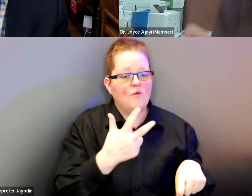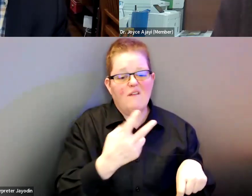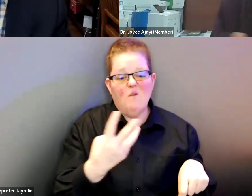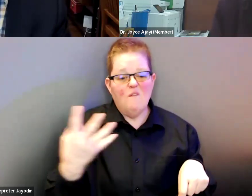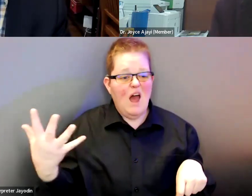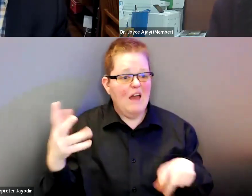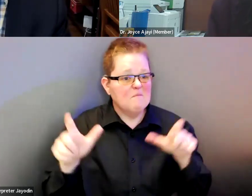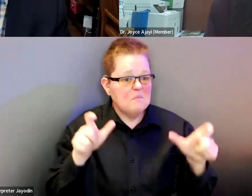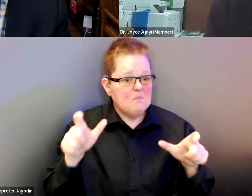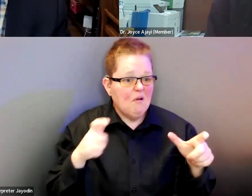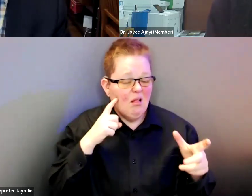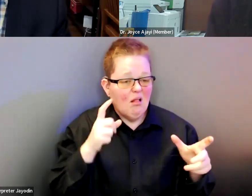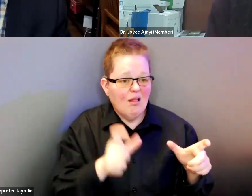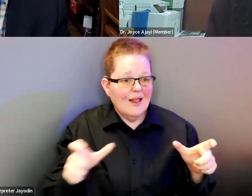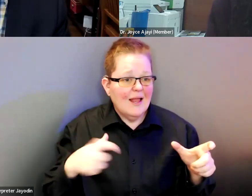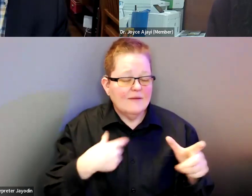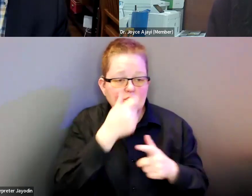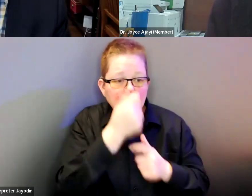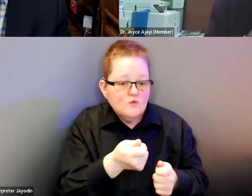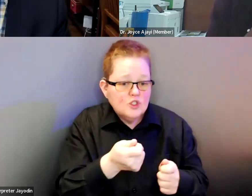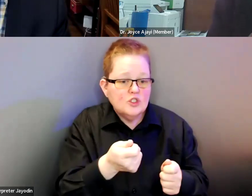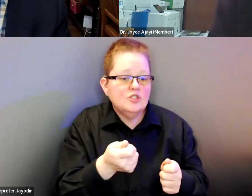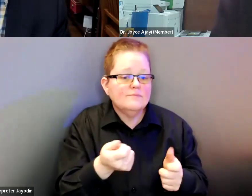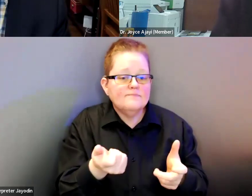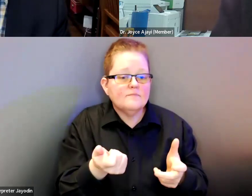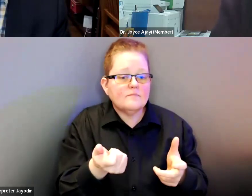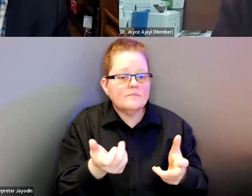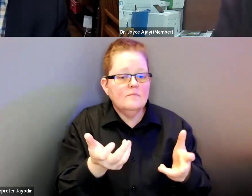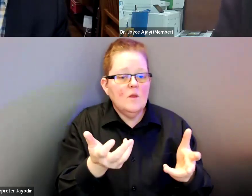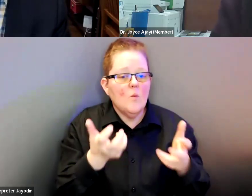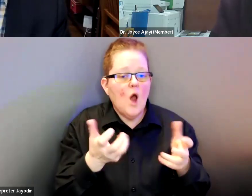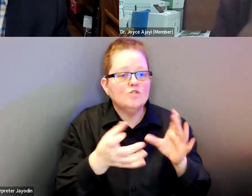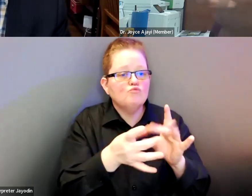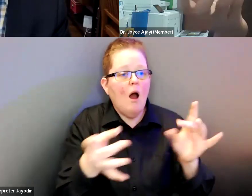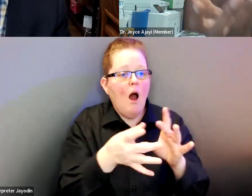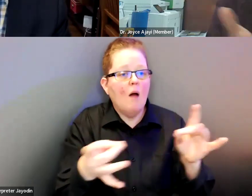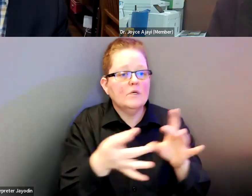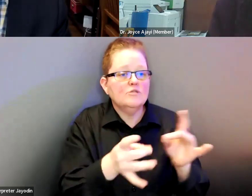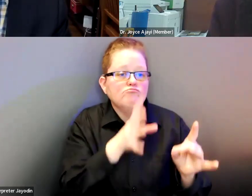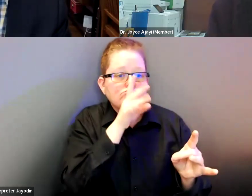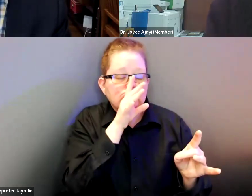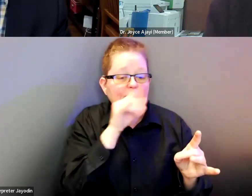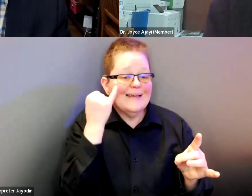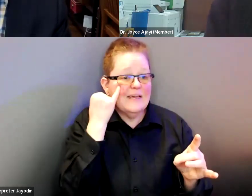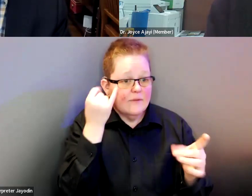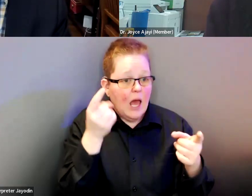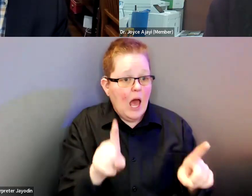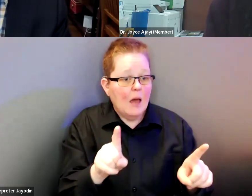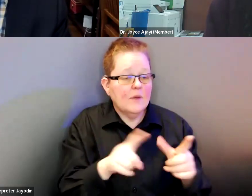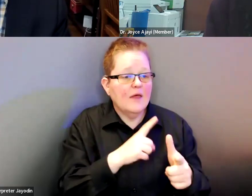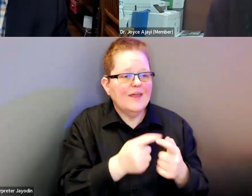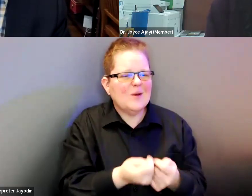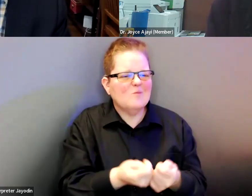that have expressed some interest in, you know, providing public comment. In that case, you can remove the time